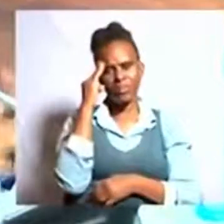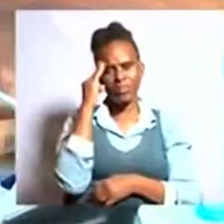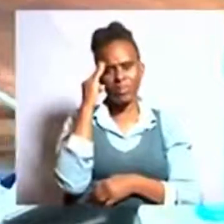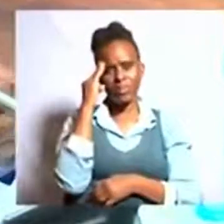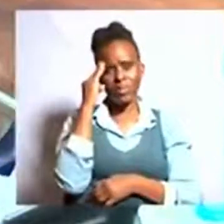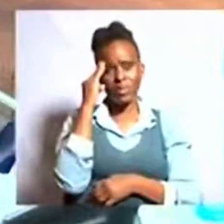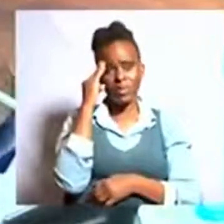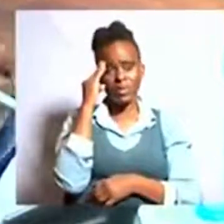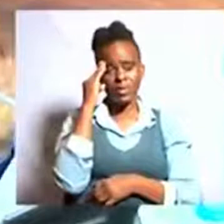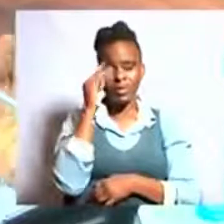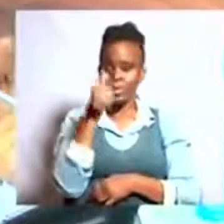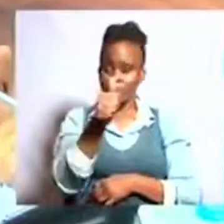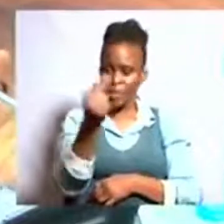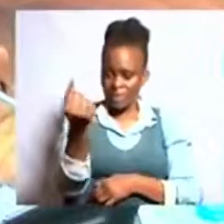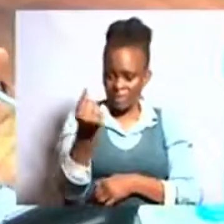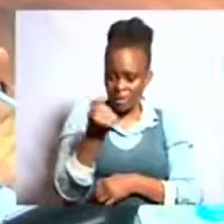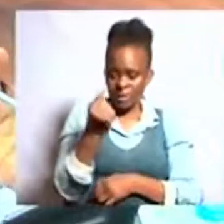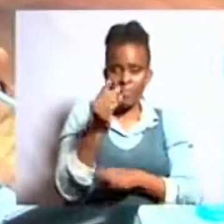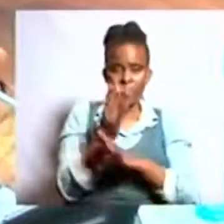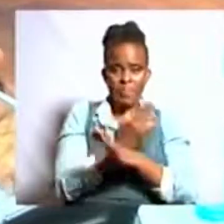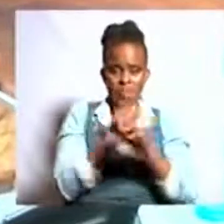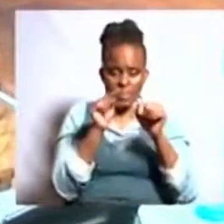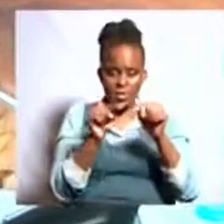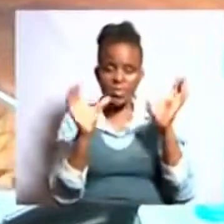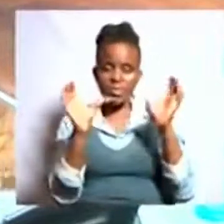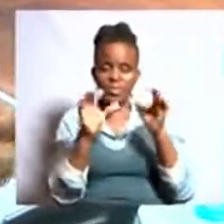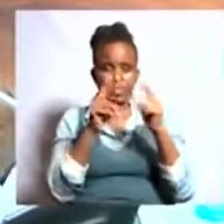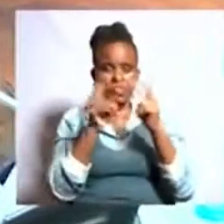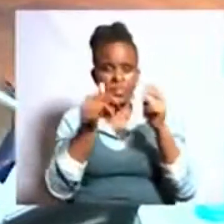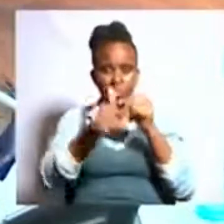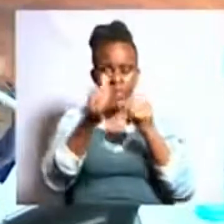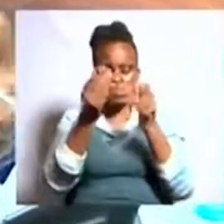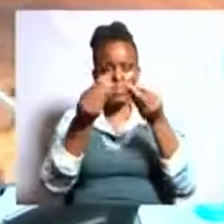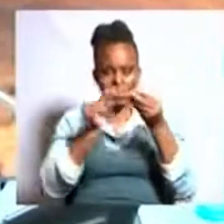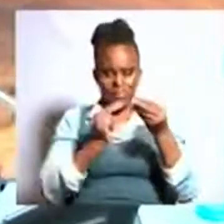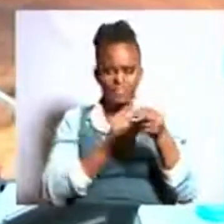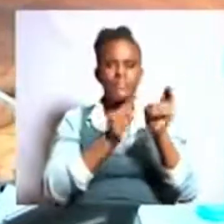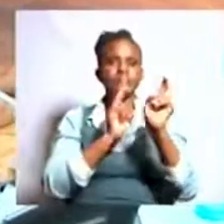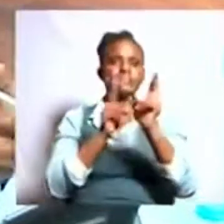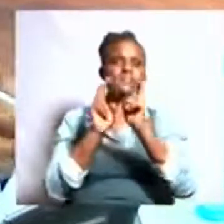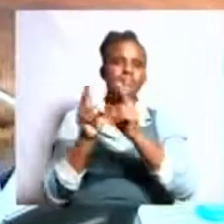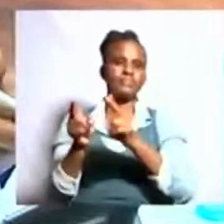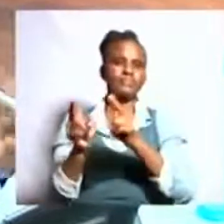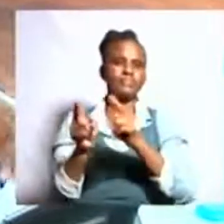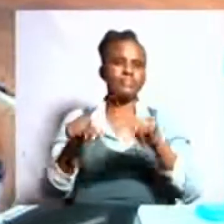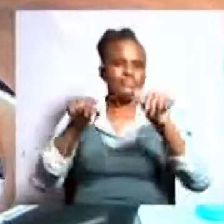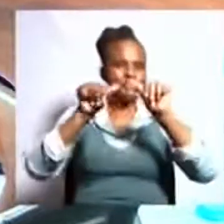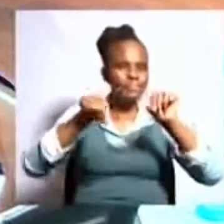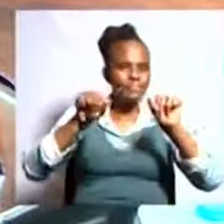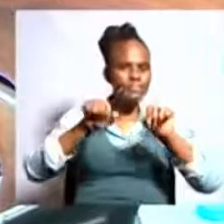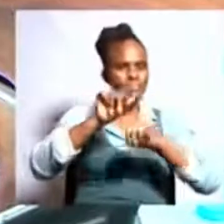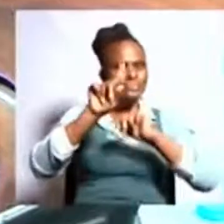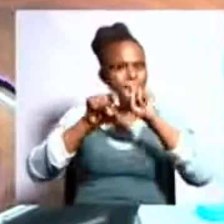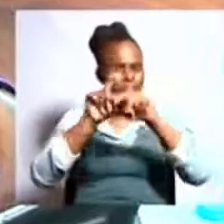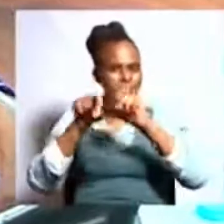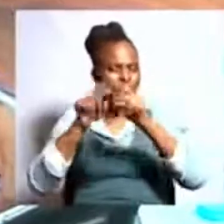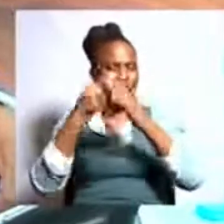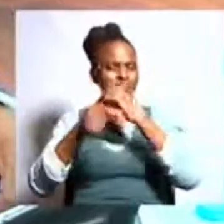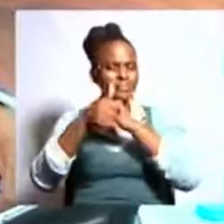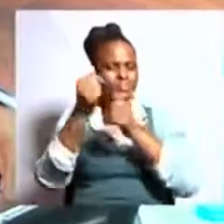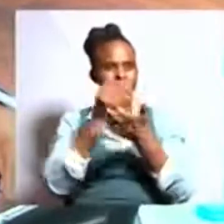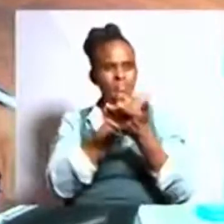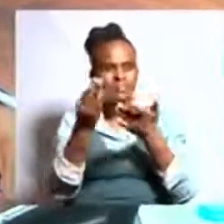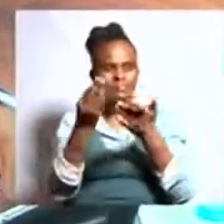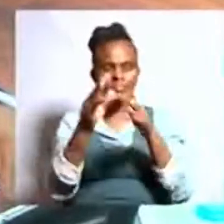You come to appear before this committee so that you give us responses to the audit queries. What you failed